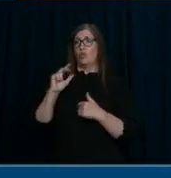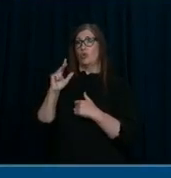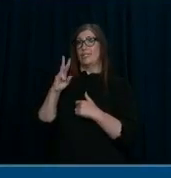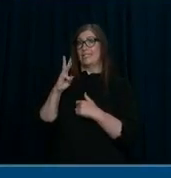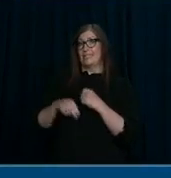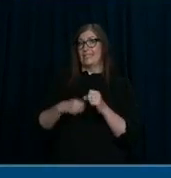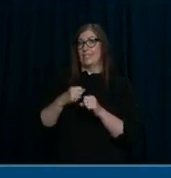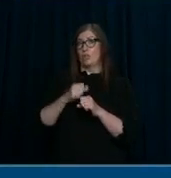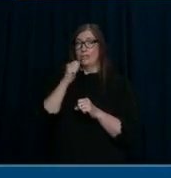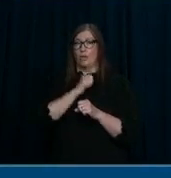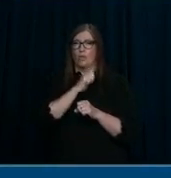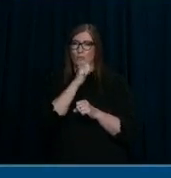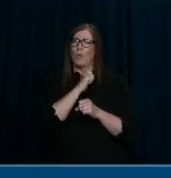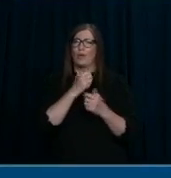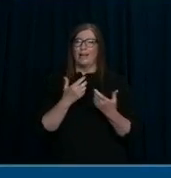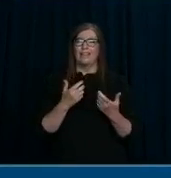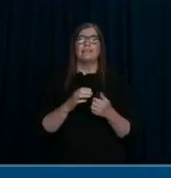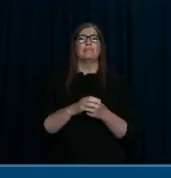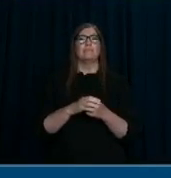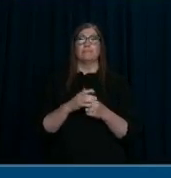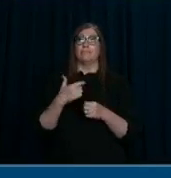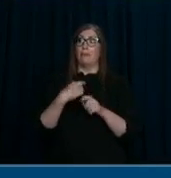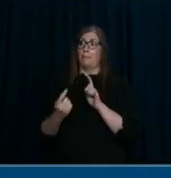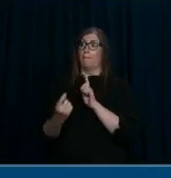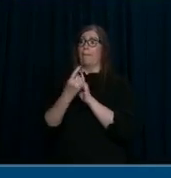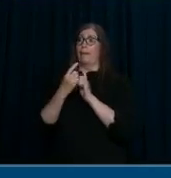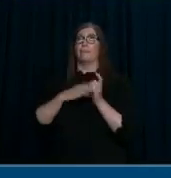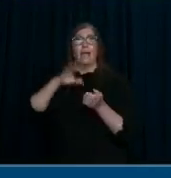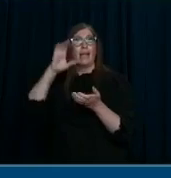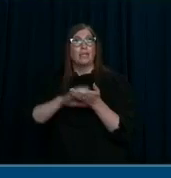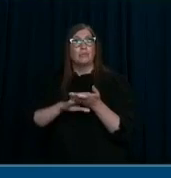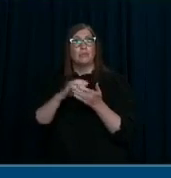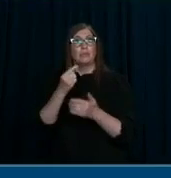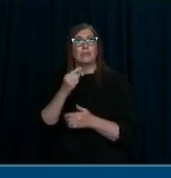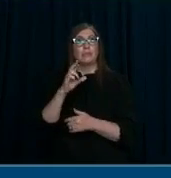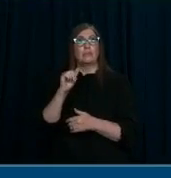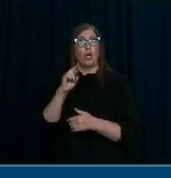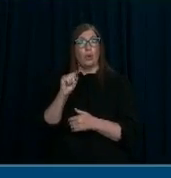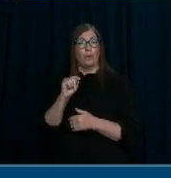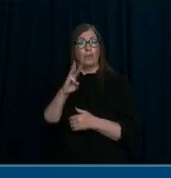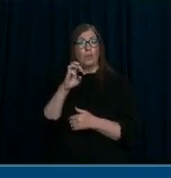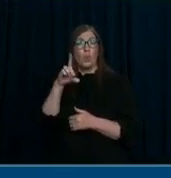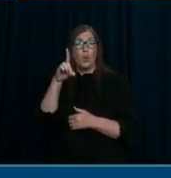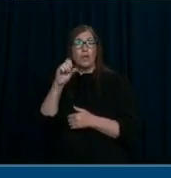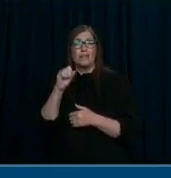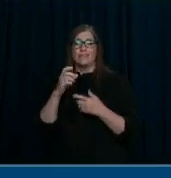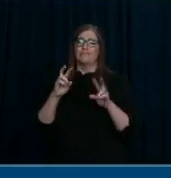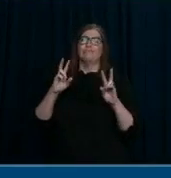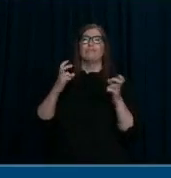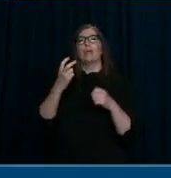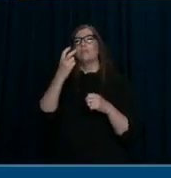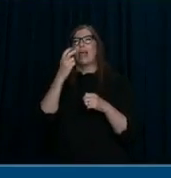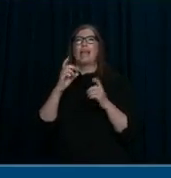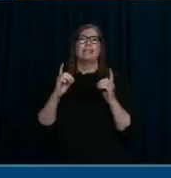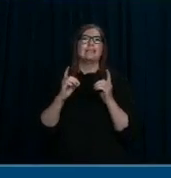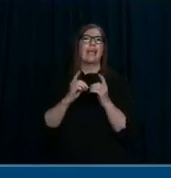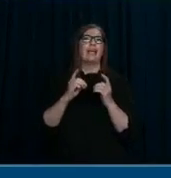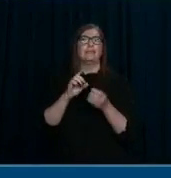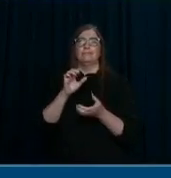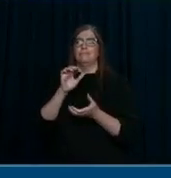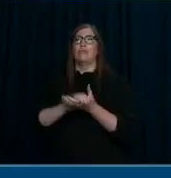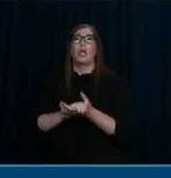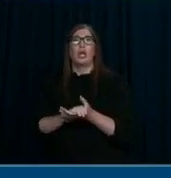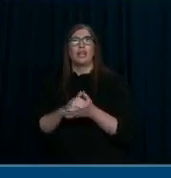years. This is where I met my husband, Grant Woods, on a blind date, where we got